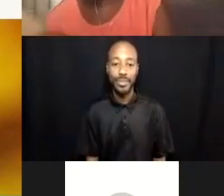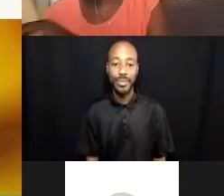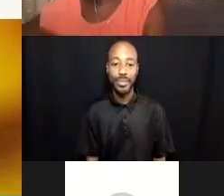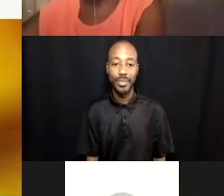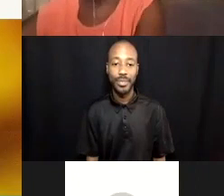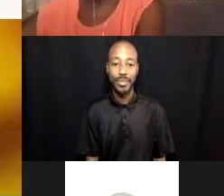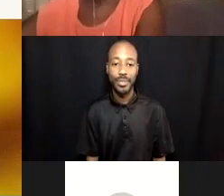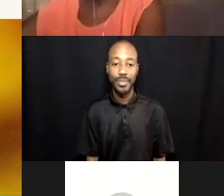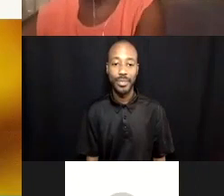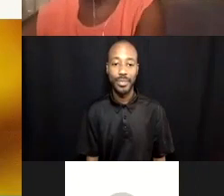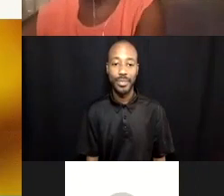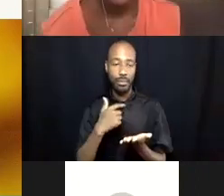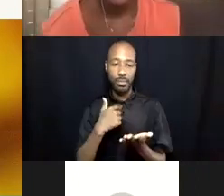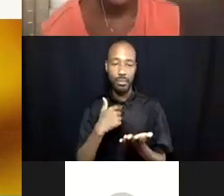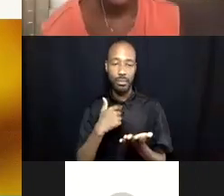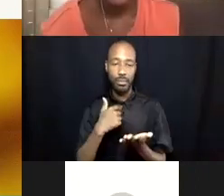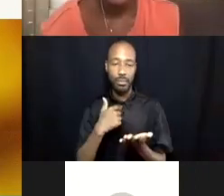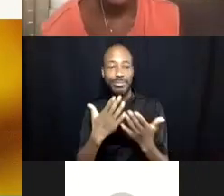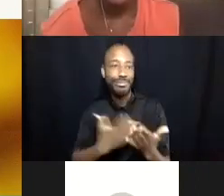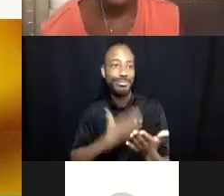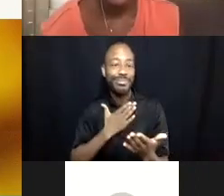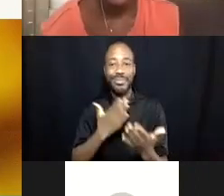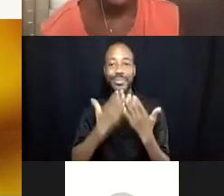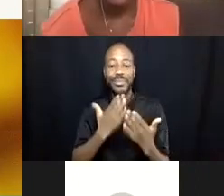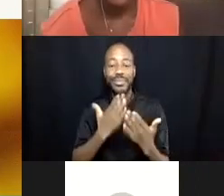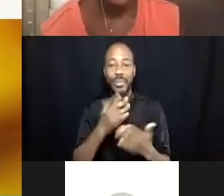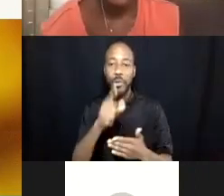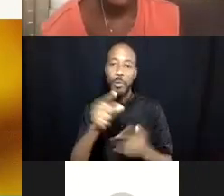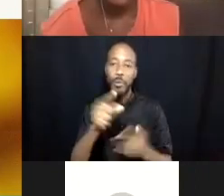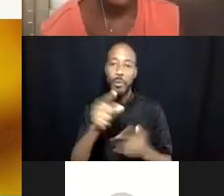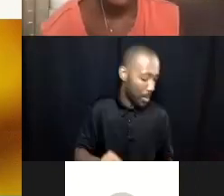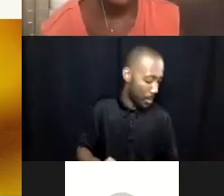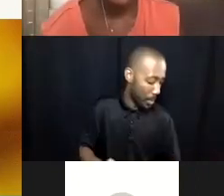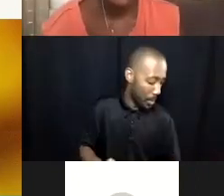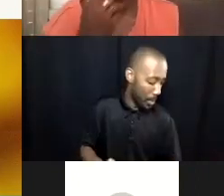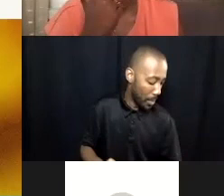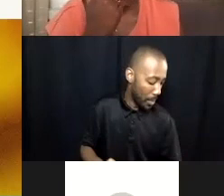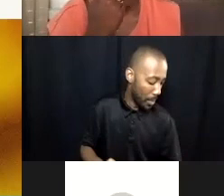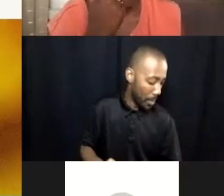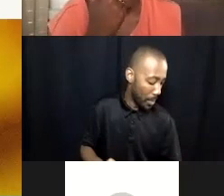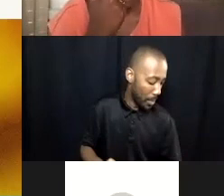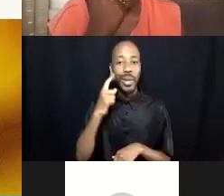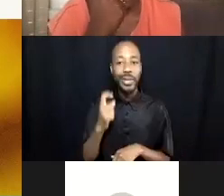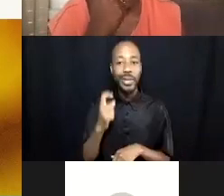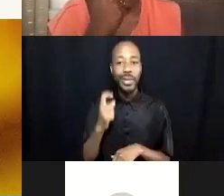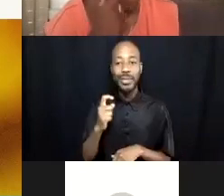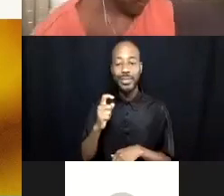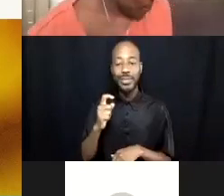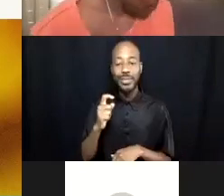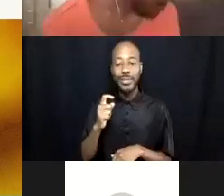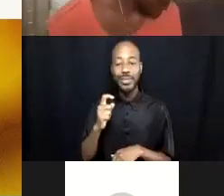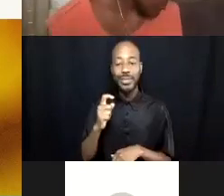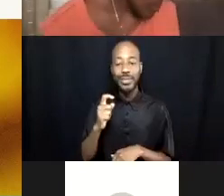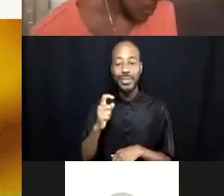again, I'm really grateful that you came and brought this into this space, because, you know, it's, I think, you know, as you talked